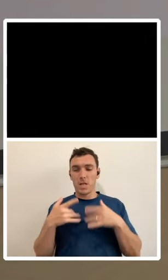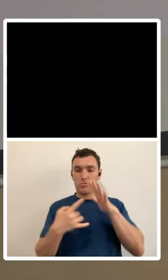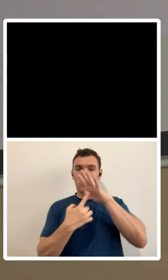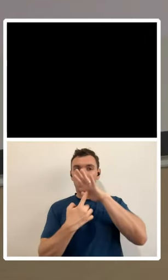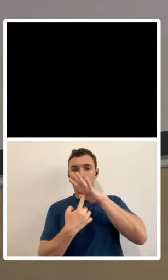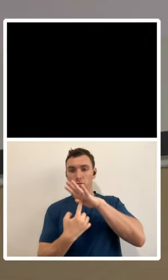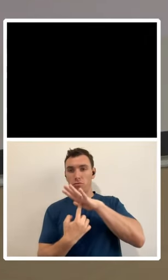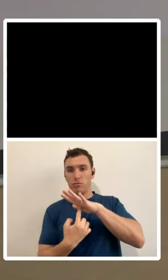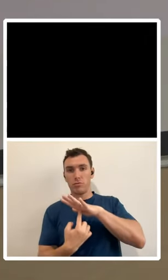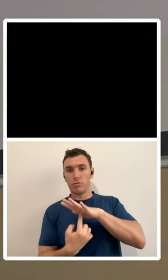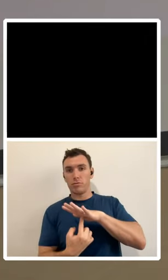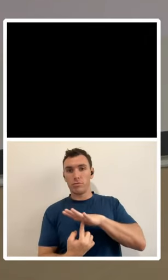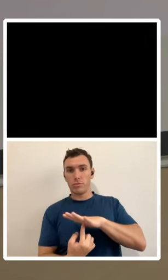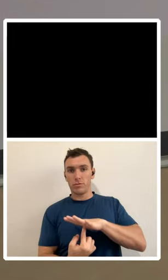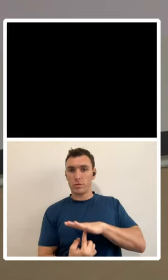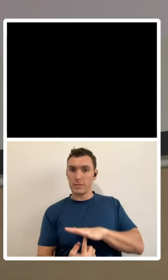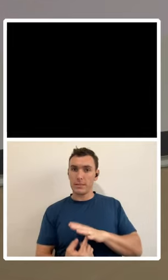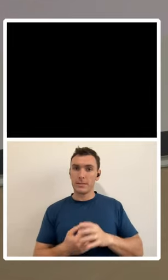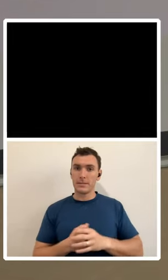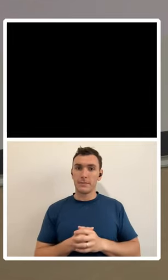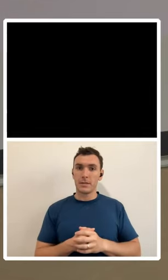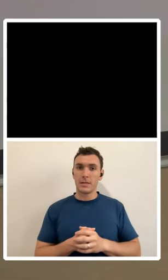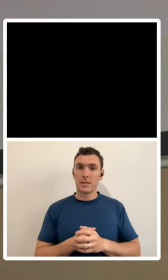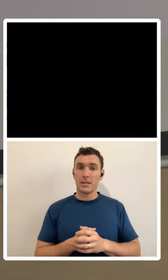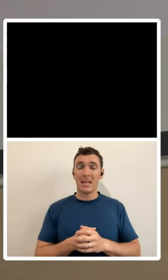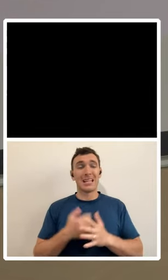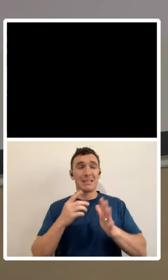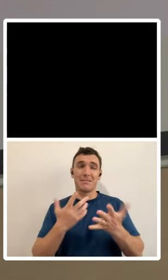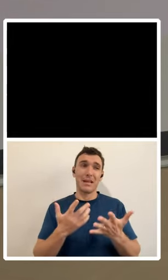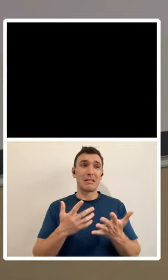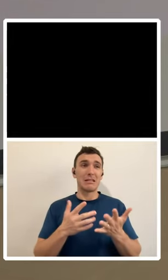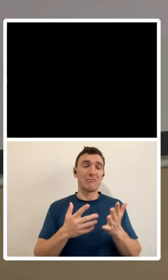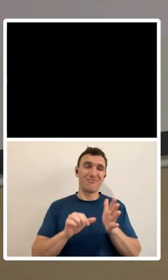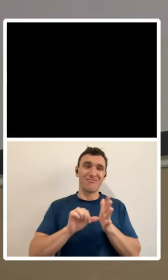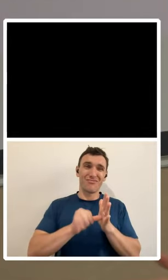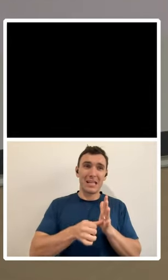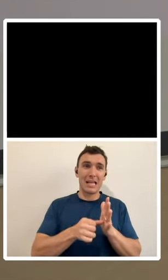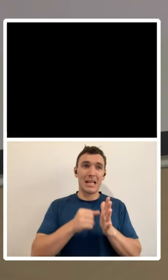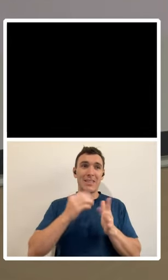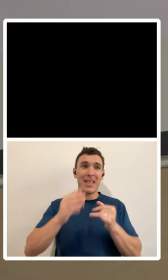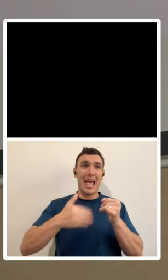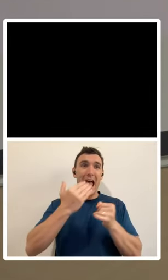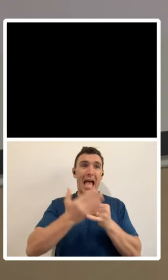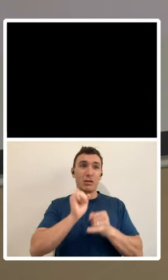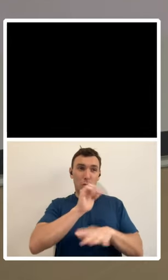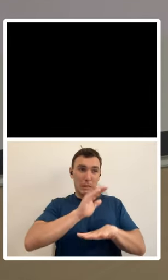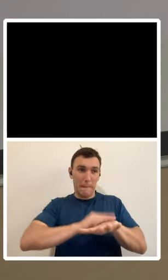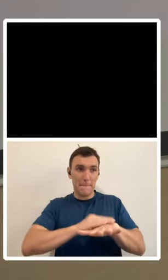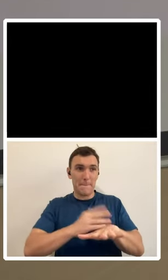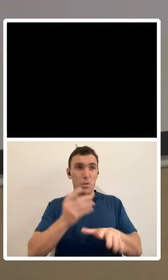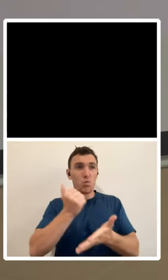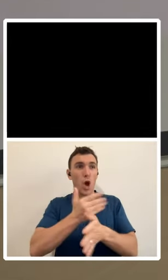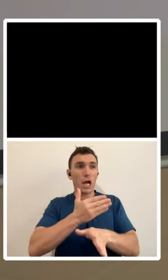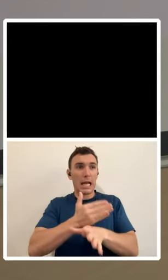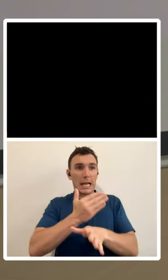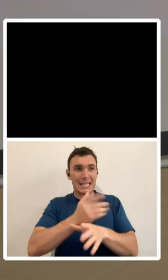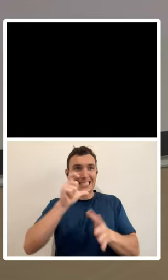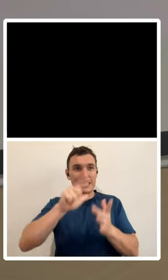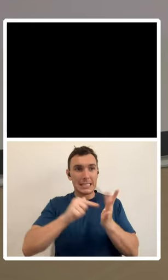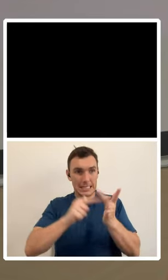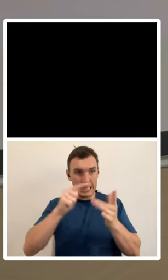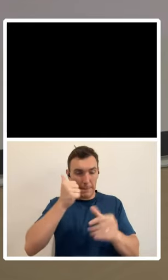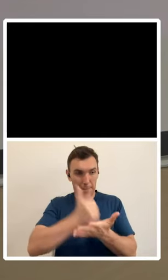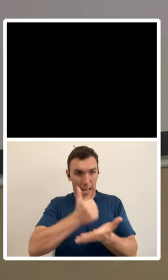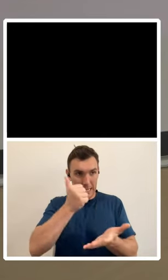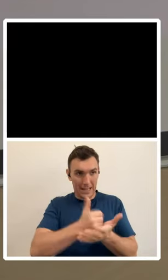of your career when you're at the bank. And I just wondered why do you think you found yourself there? Is it because you'd spent such a long time betting